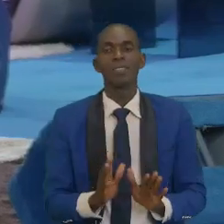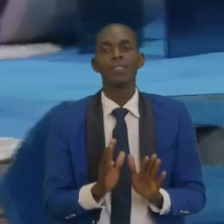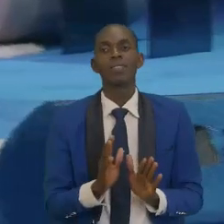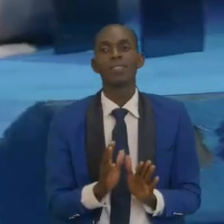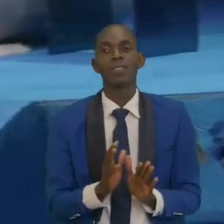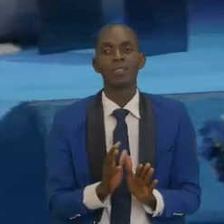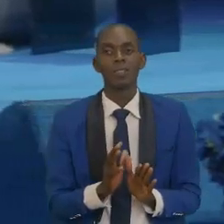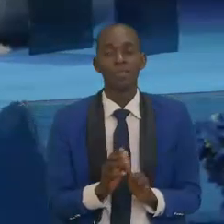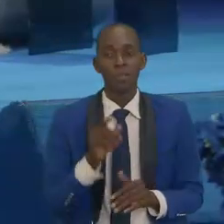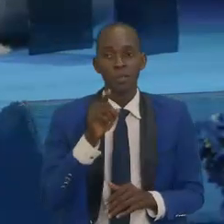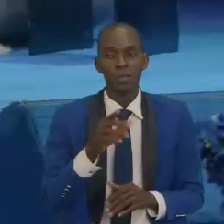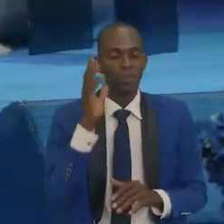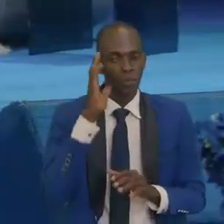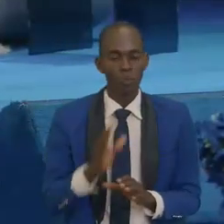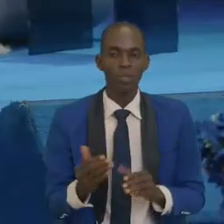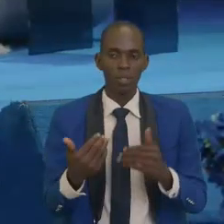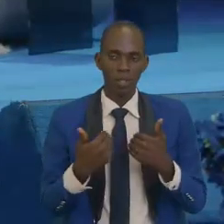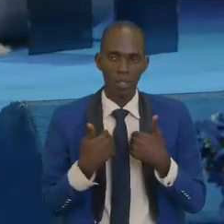You will get here tonight.